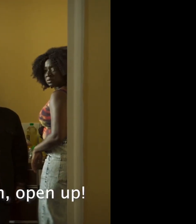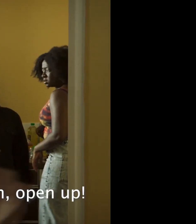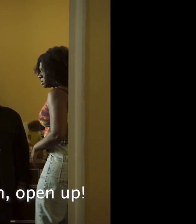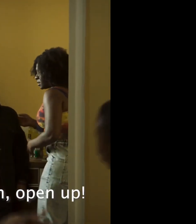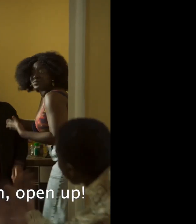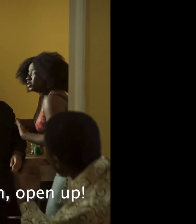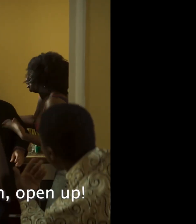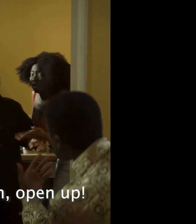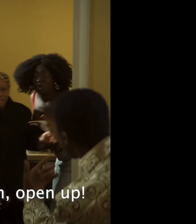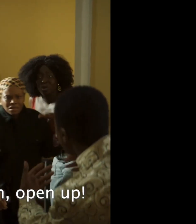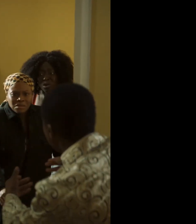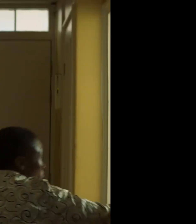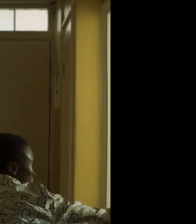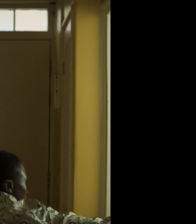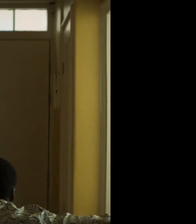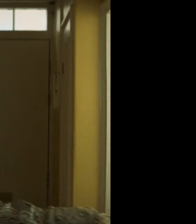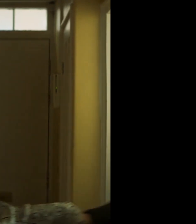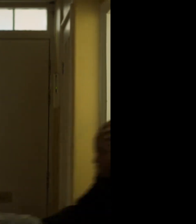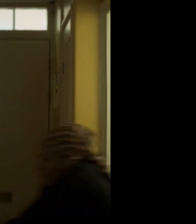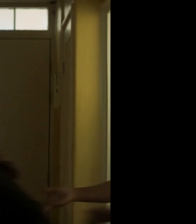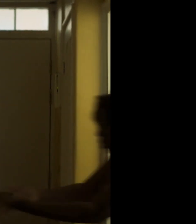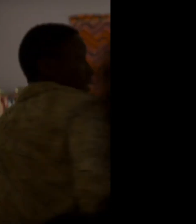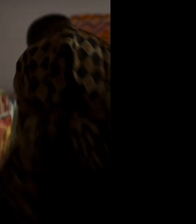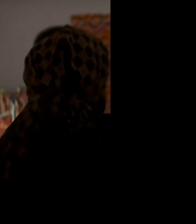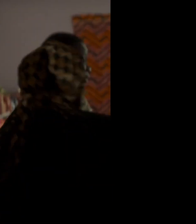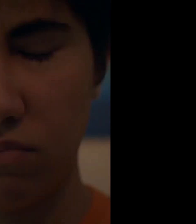Migration, open up.